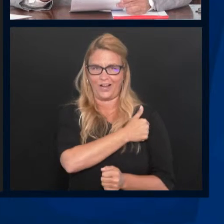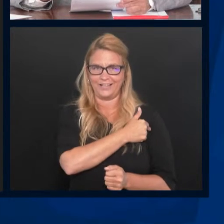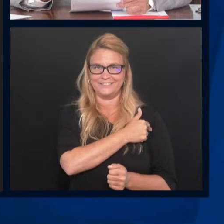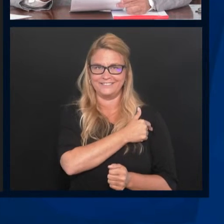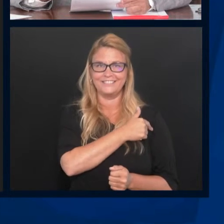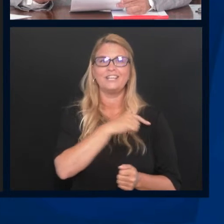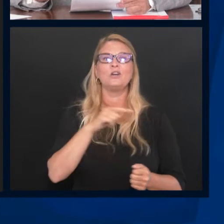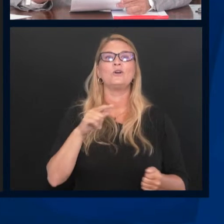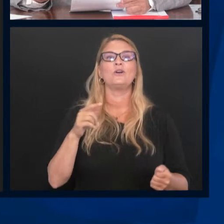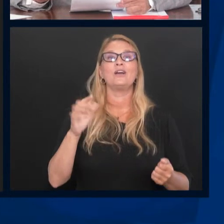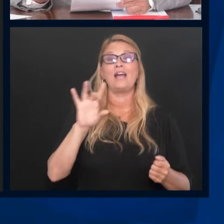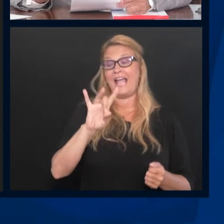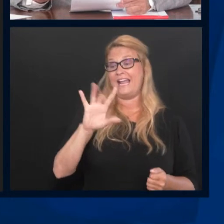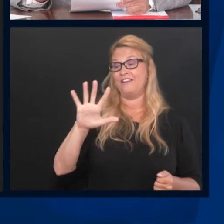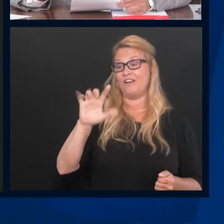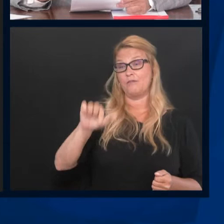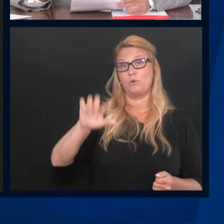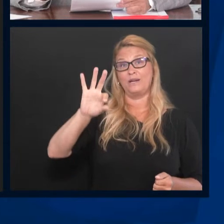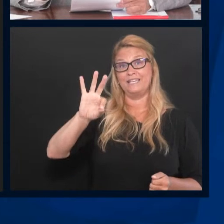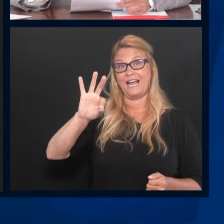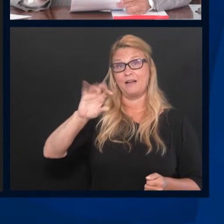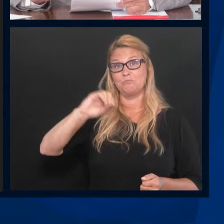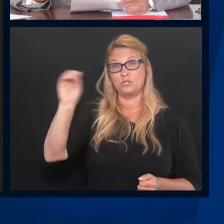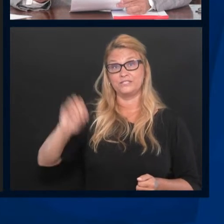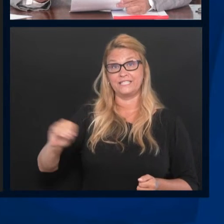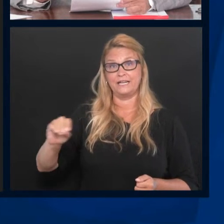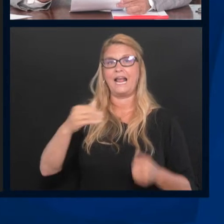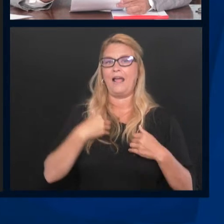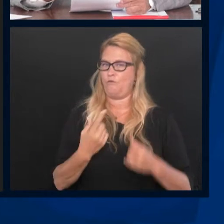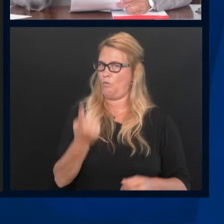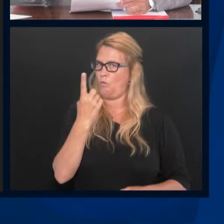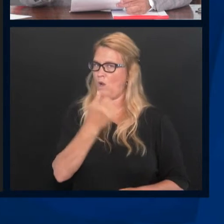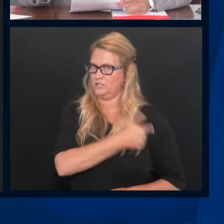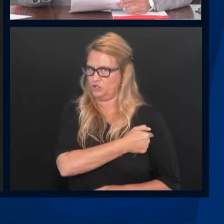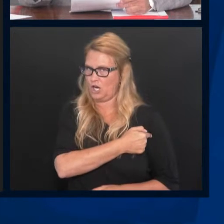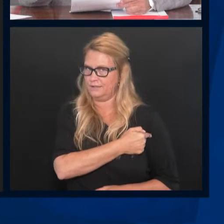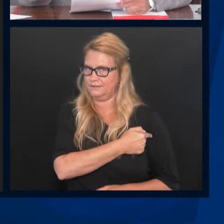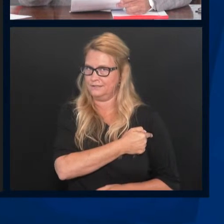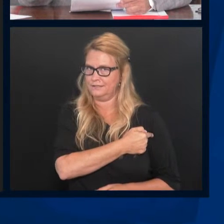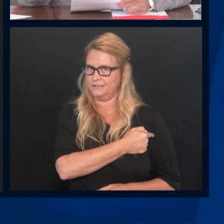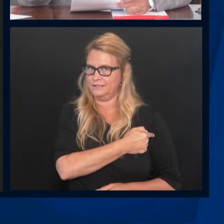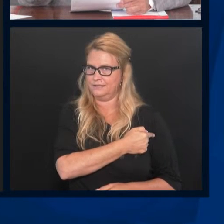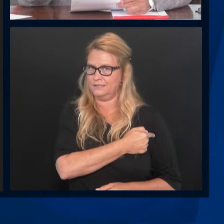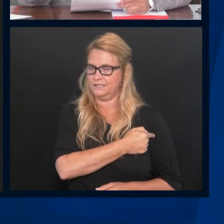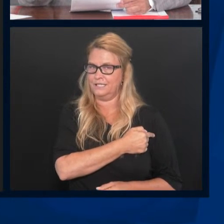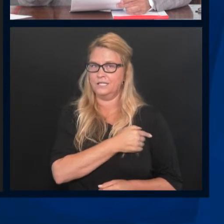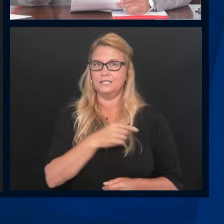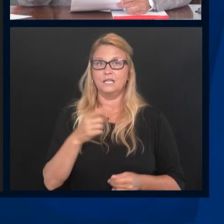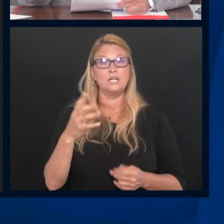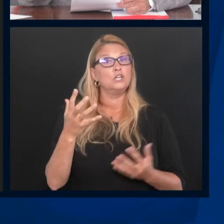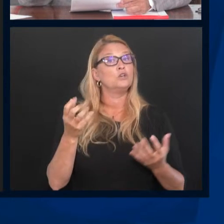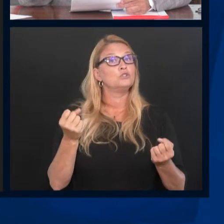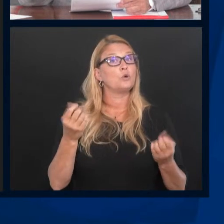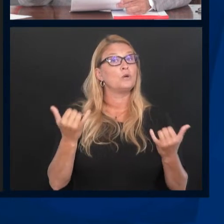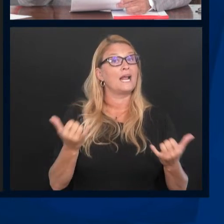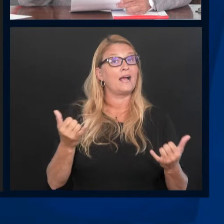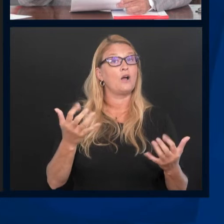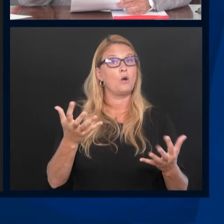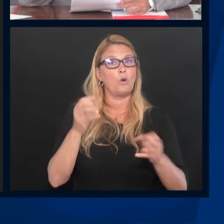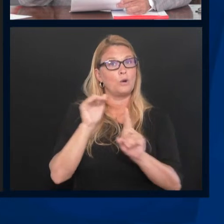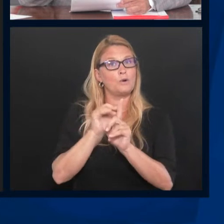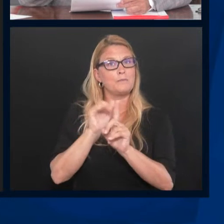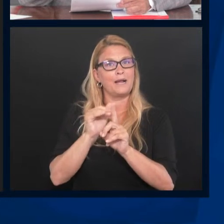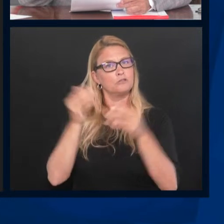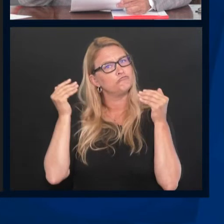We have 85.9 that have one shot. So we got that delta, and the only thing I'll remind you is just go get your